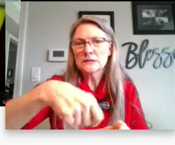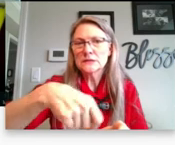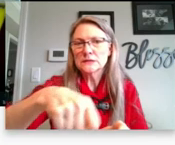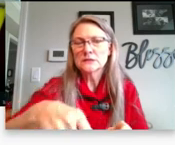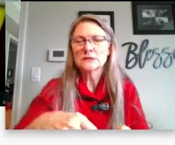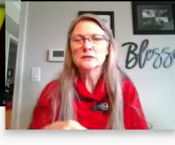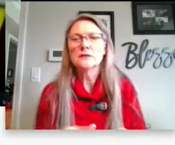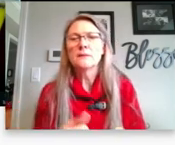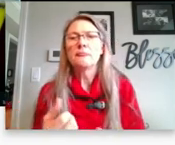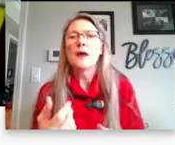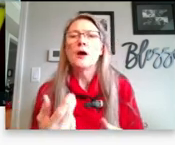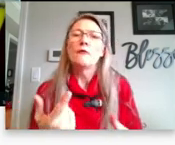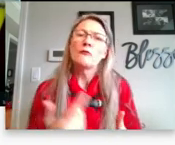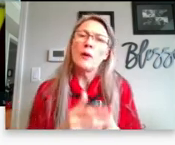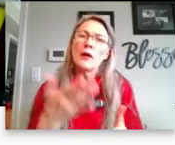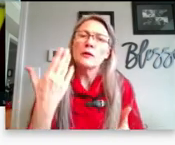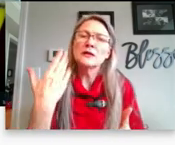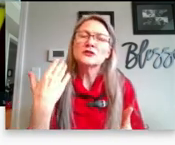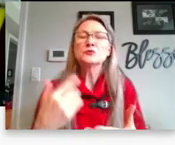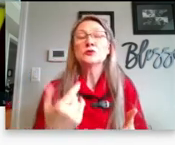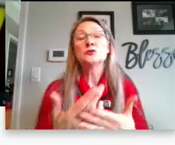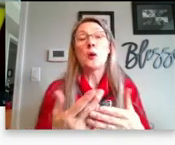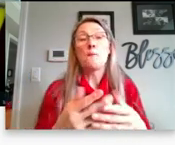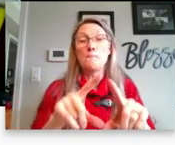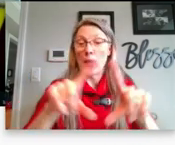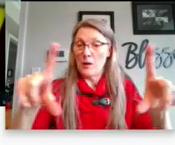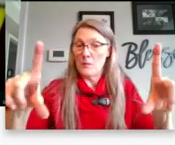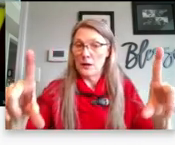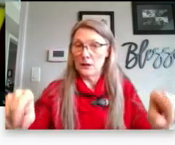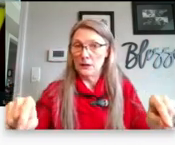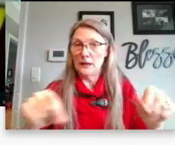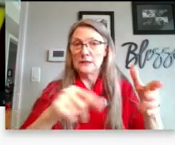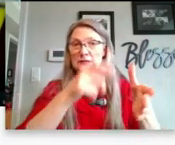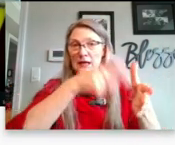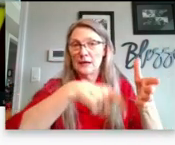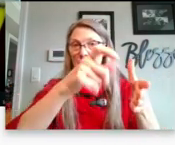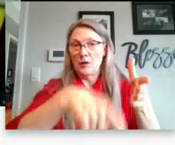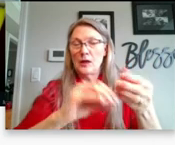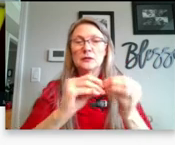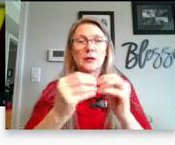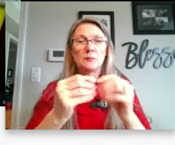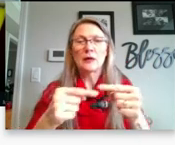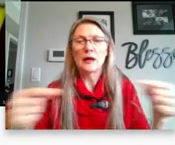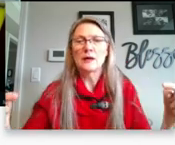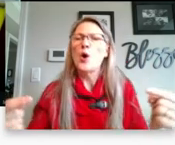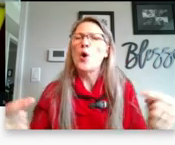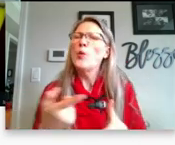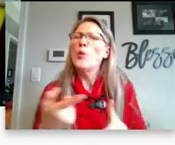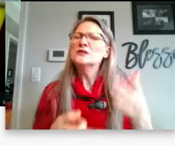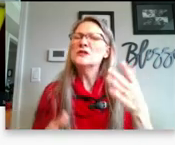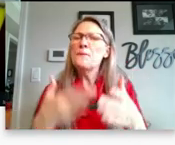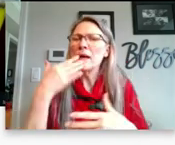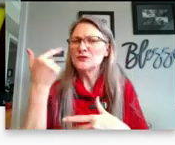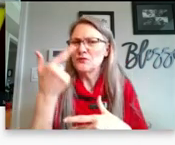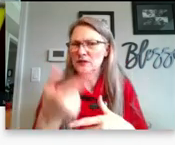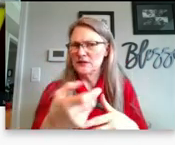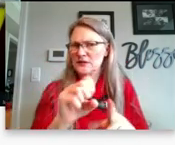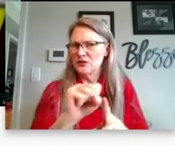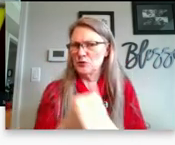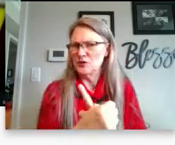bar model, we could use a table, a number line. In this case, let's think about what's most efficient. I know I'm going from